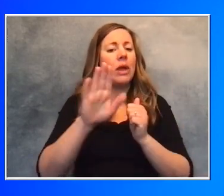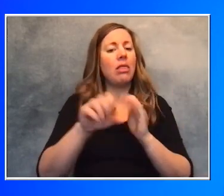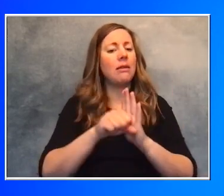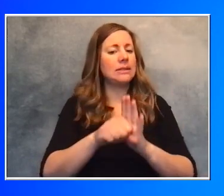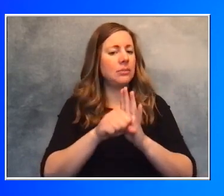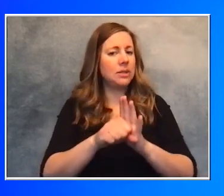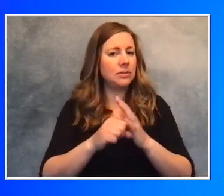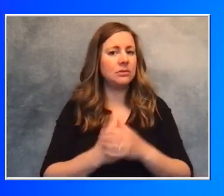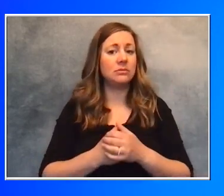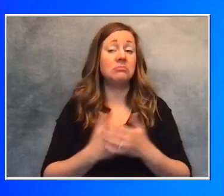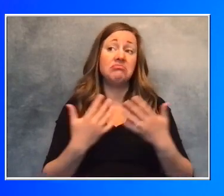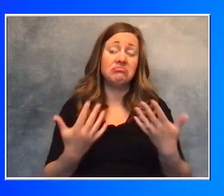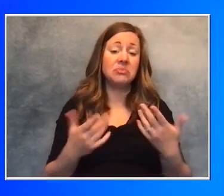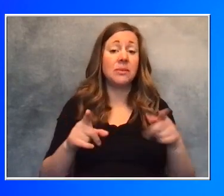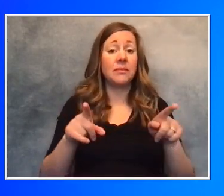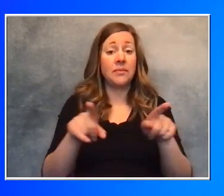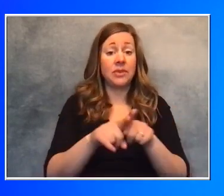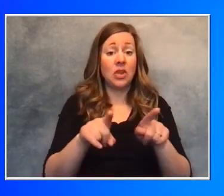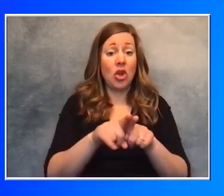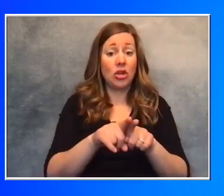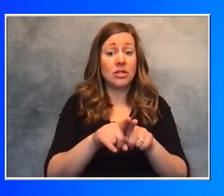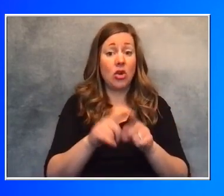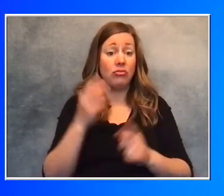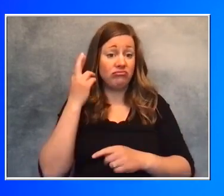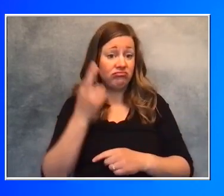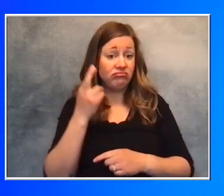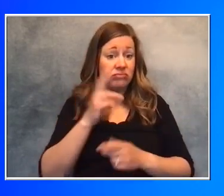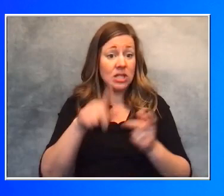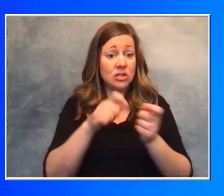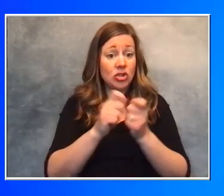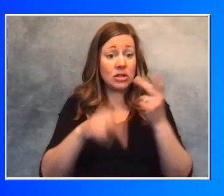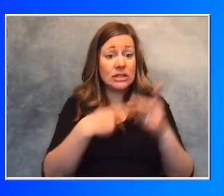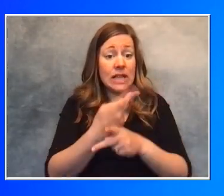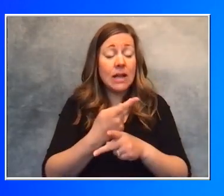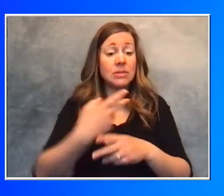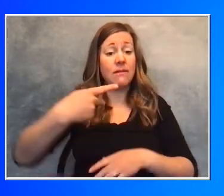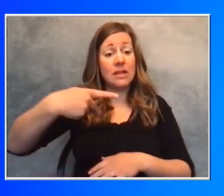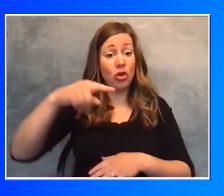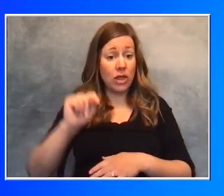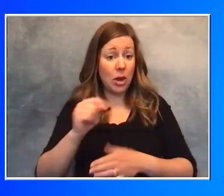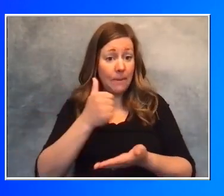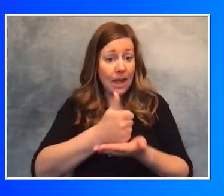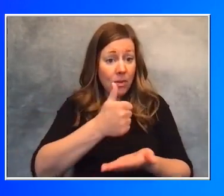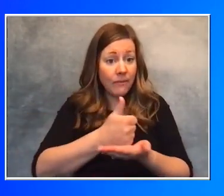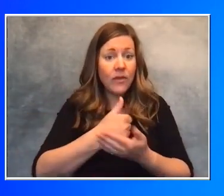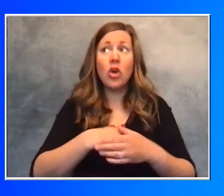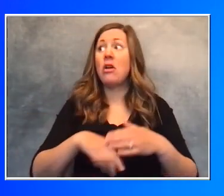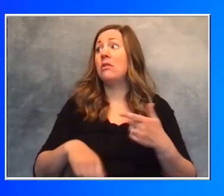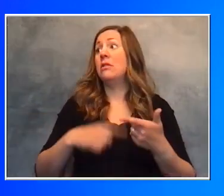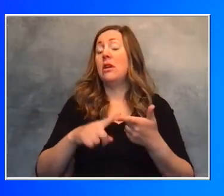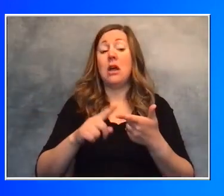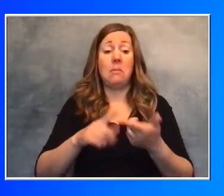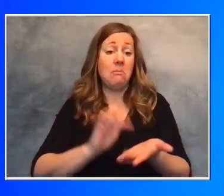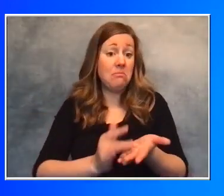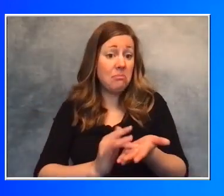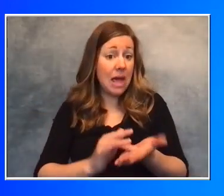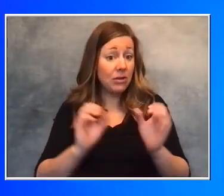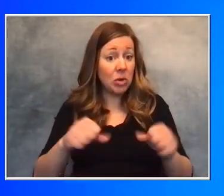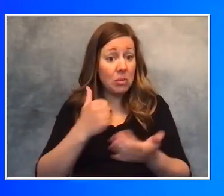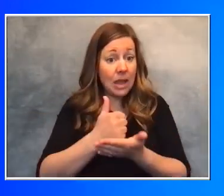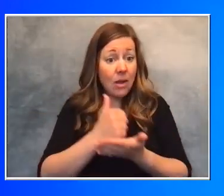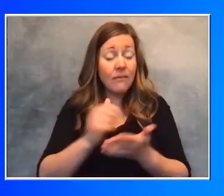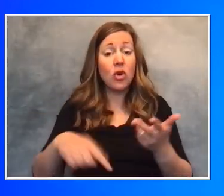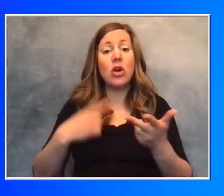also, we found that, that certain types of physical therapy could be helpful, certain medications could be helpful, cognitive